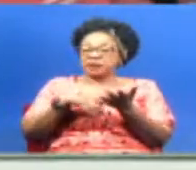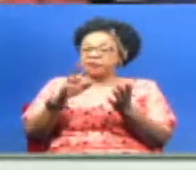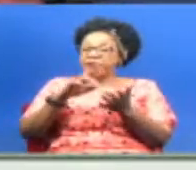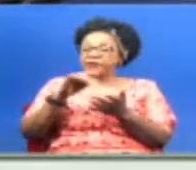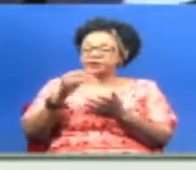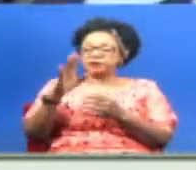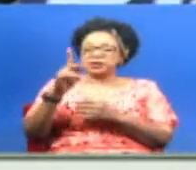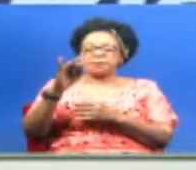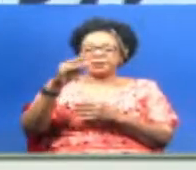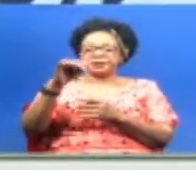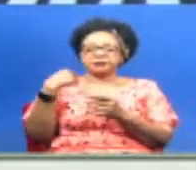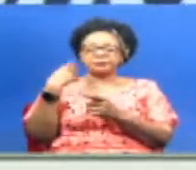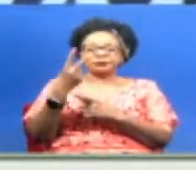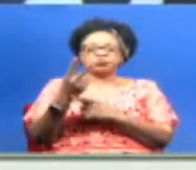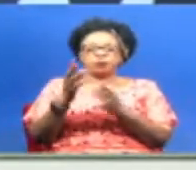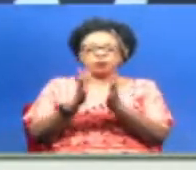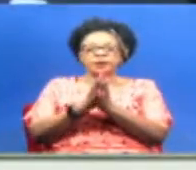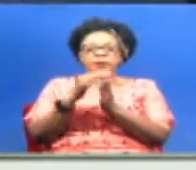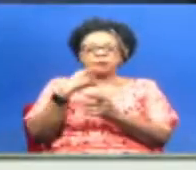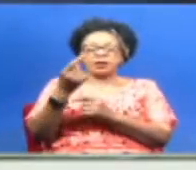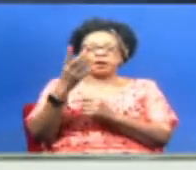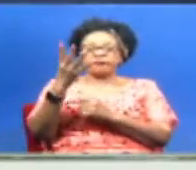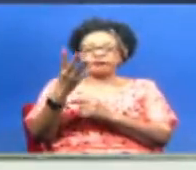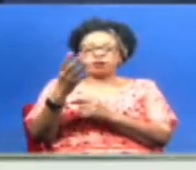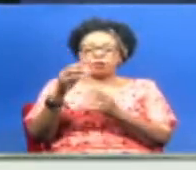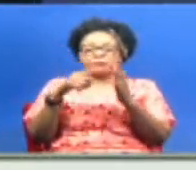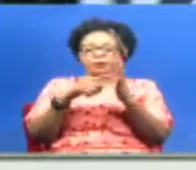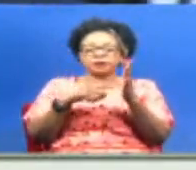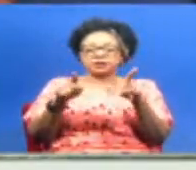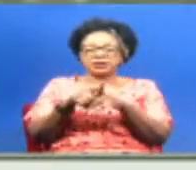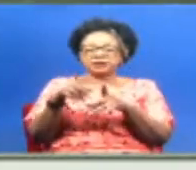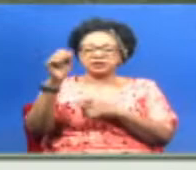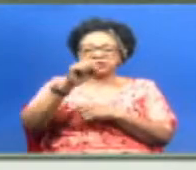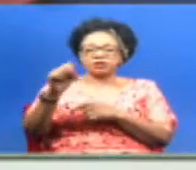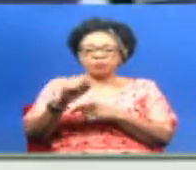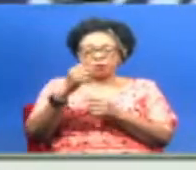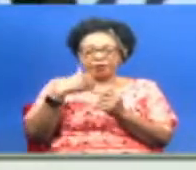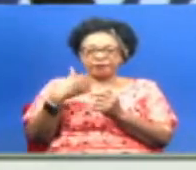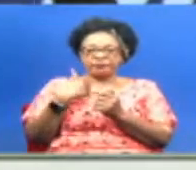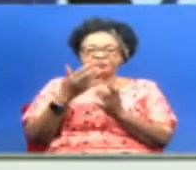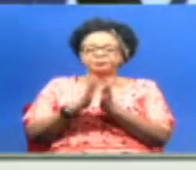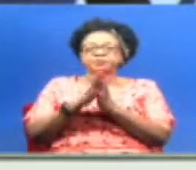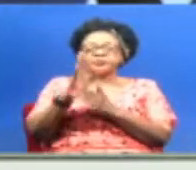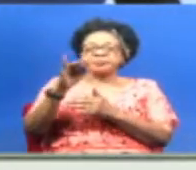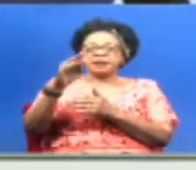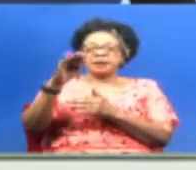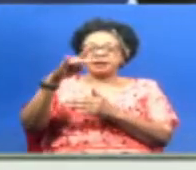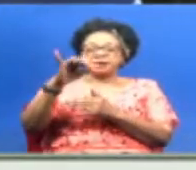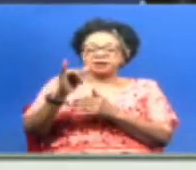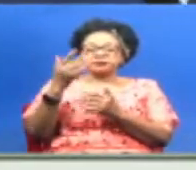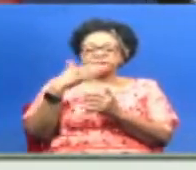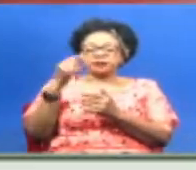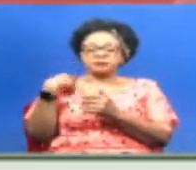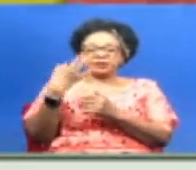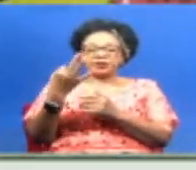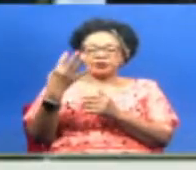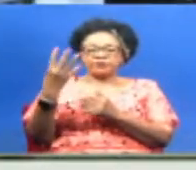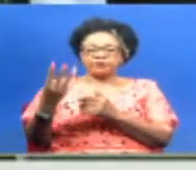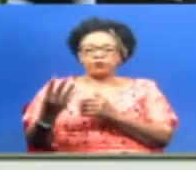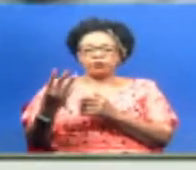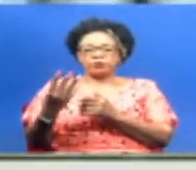to second with 104 points as Strathmore Leos and Menengai Oilers finished third and fourth